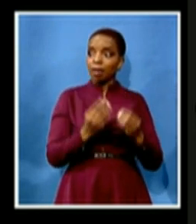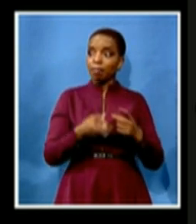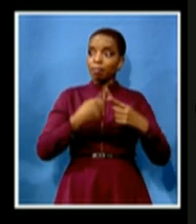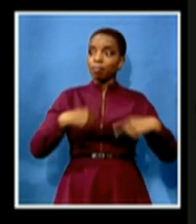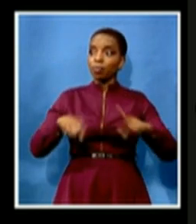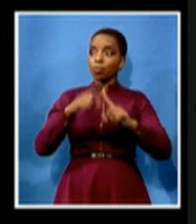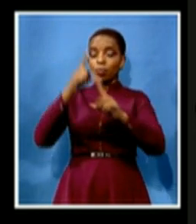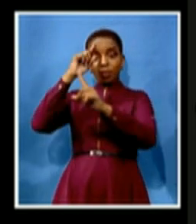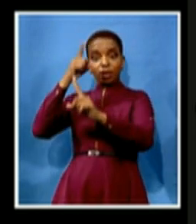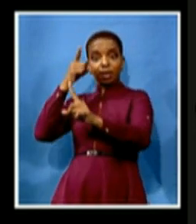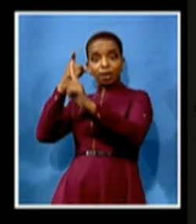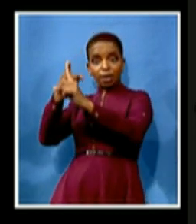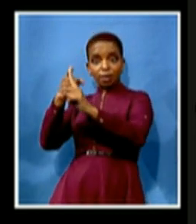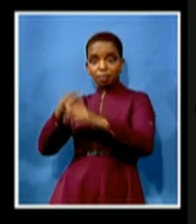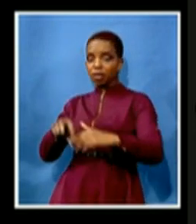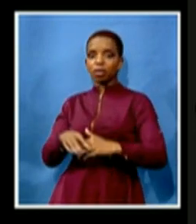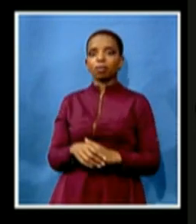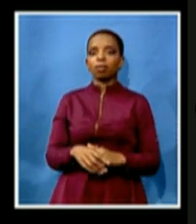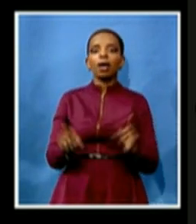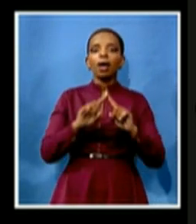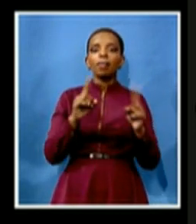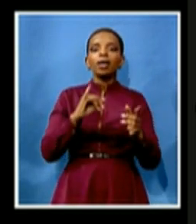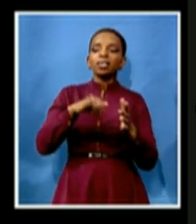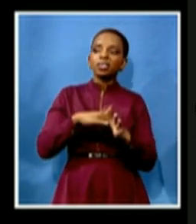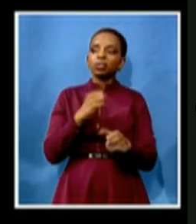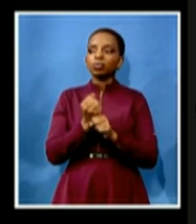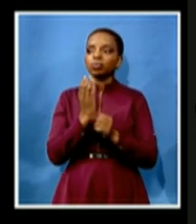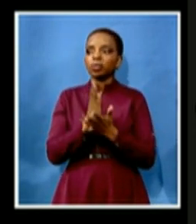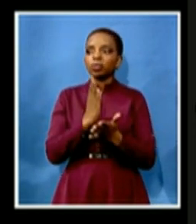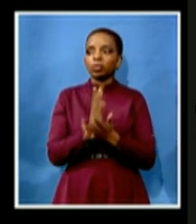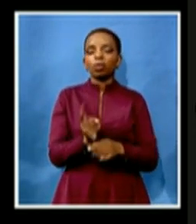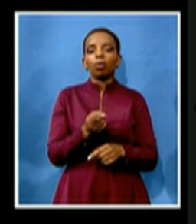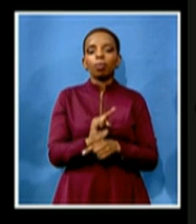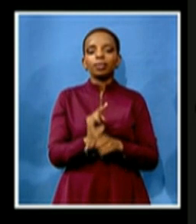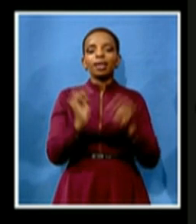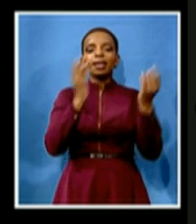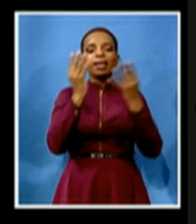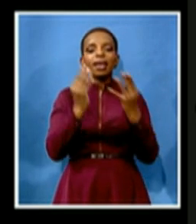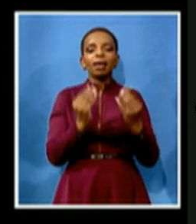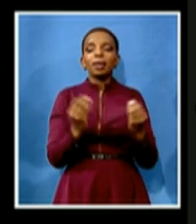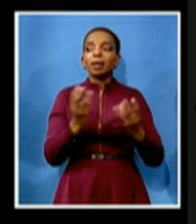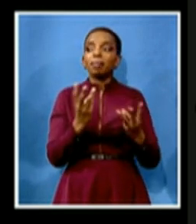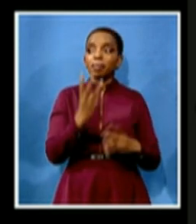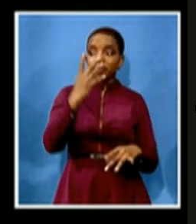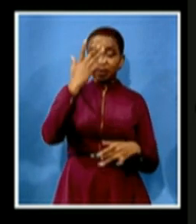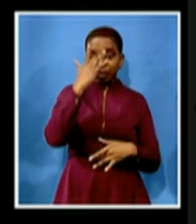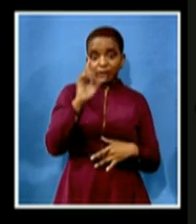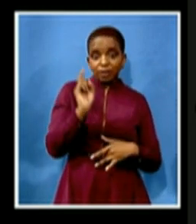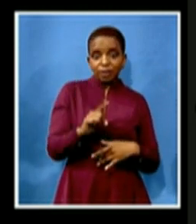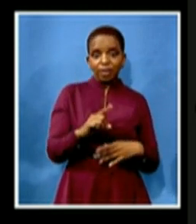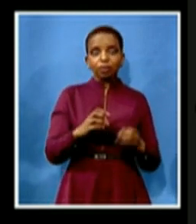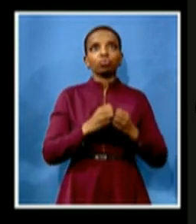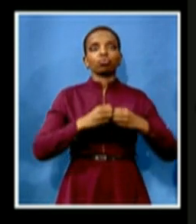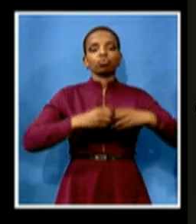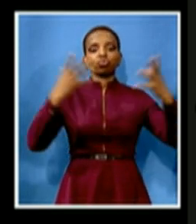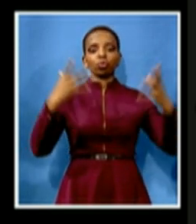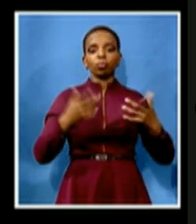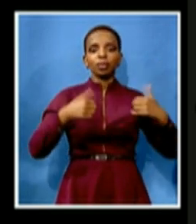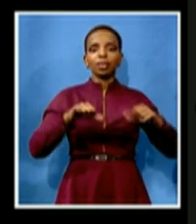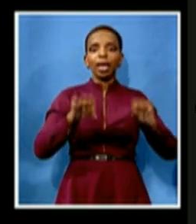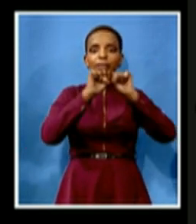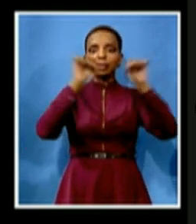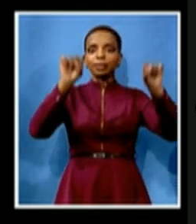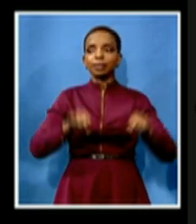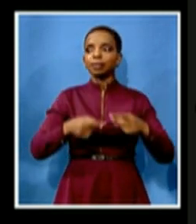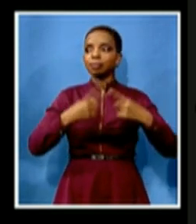that the rate of the infection should not be so much that our system must fail to cope. That's really what we're trying to do.